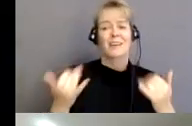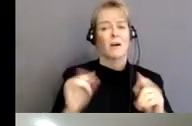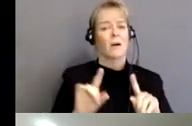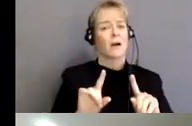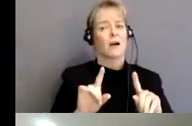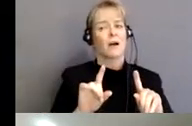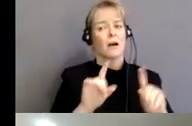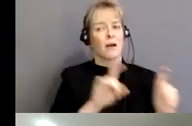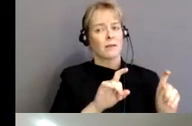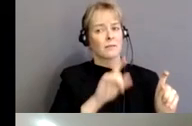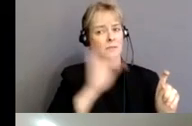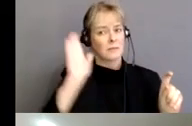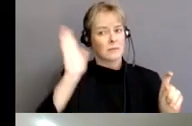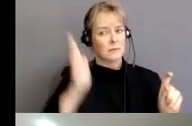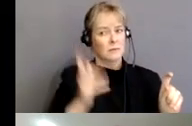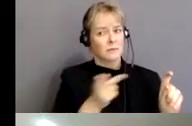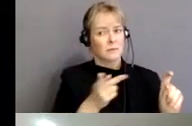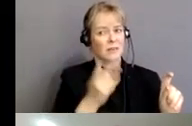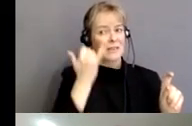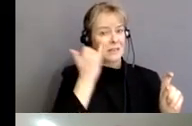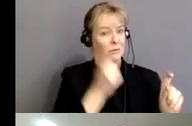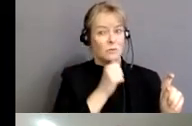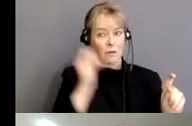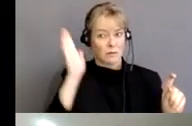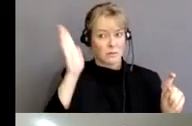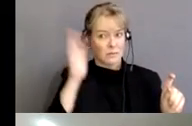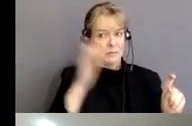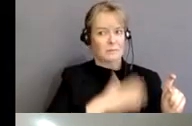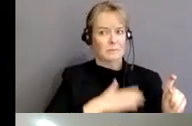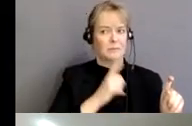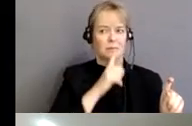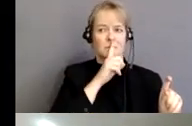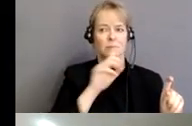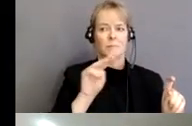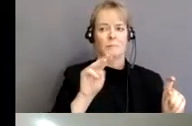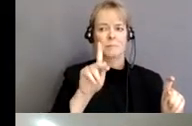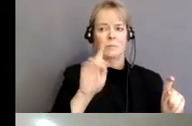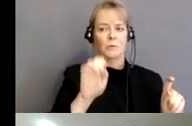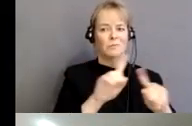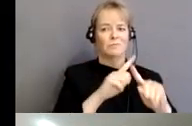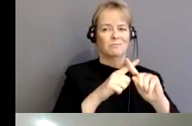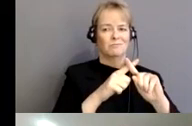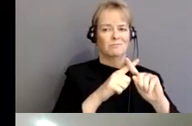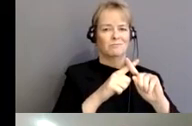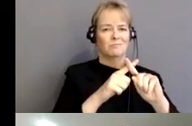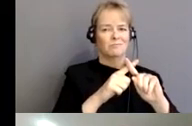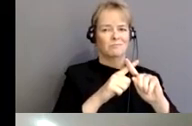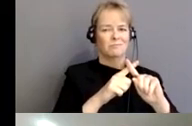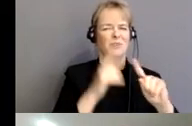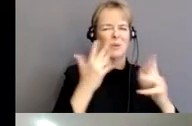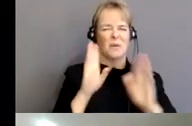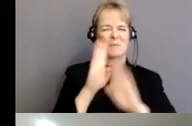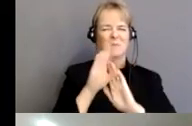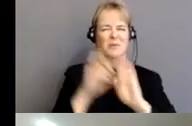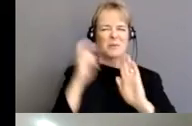other speakers if you aren't speaking, just to put yourself on mute, because there was a background noise for that. So